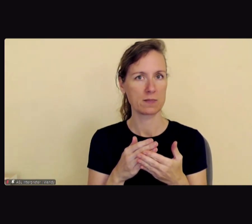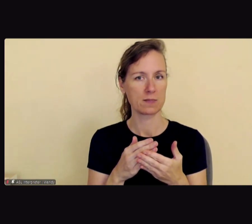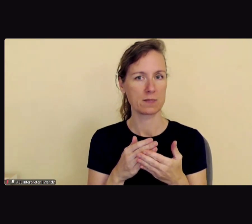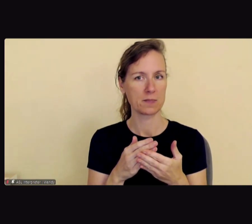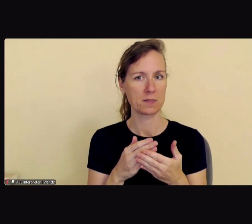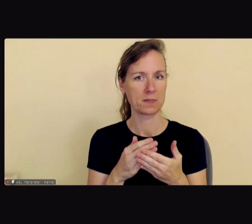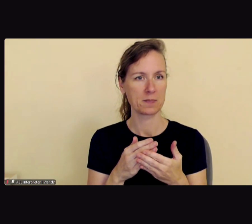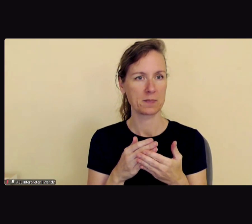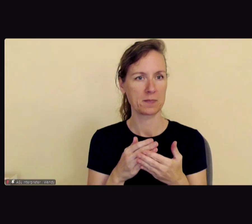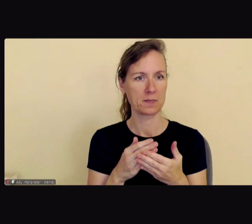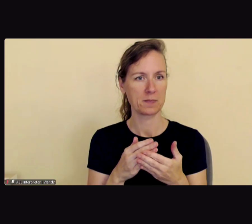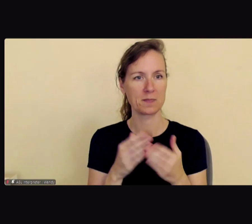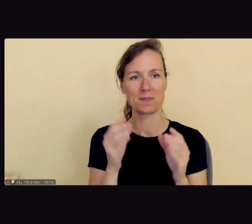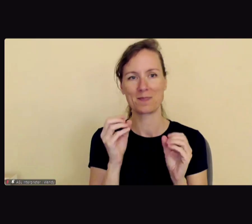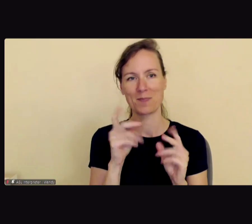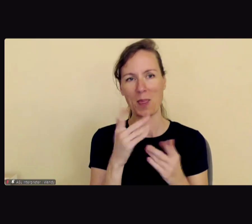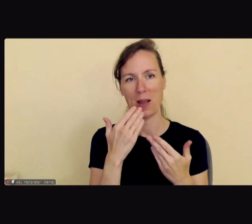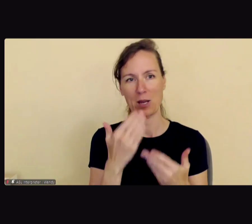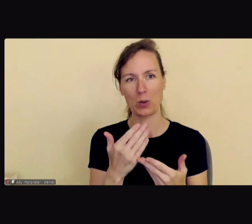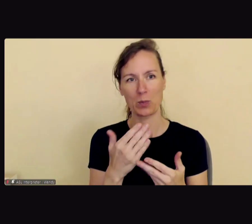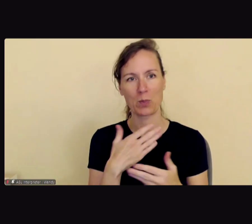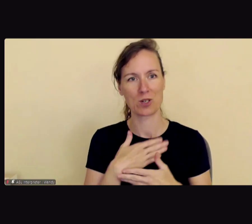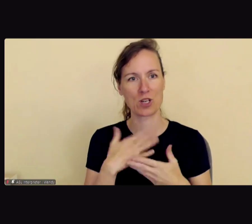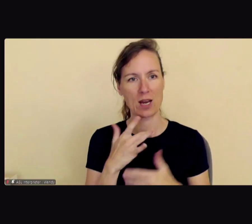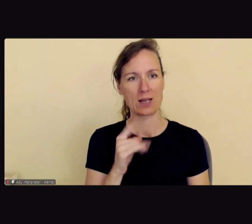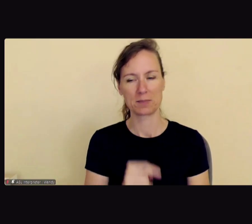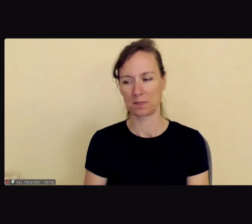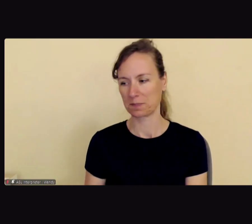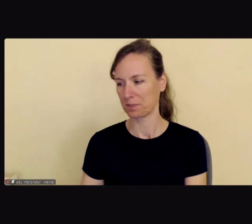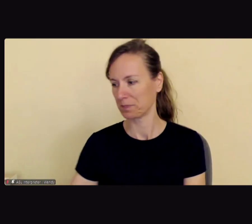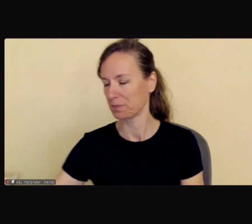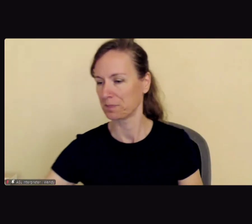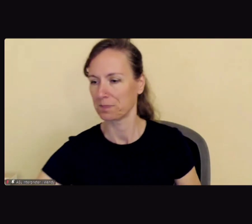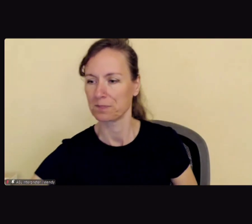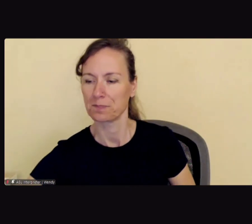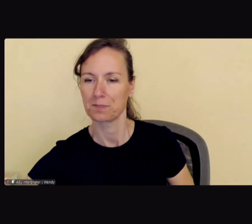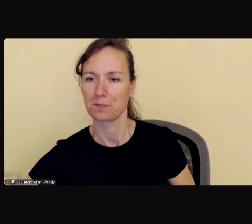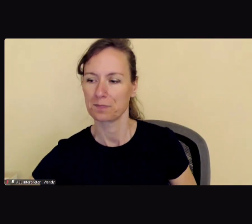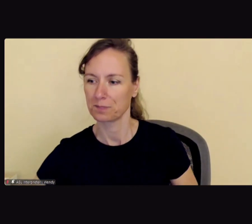yeah. All right. Thank you. Appreciate it.